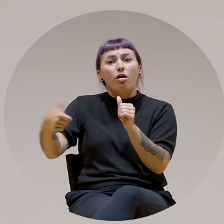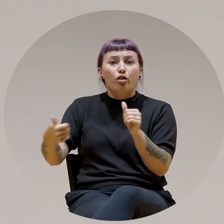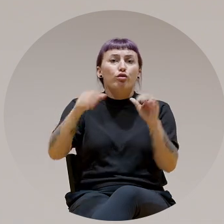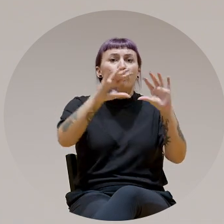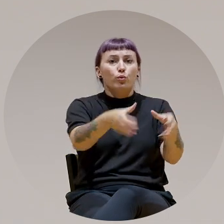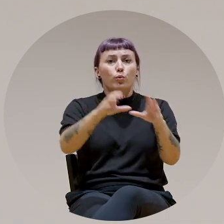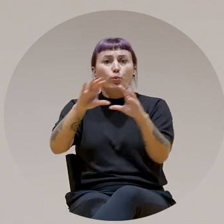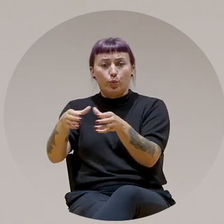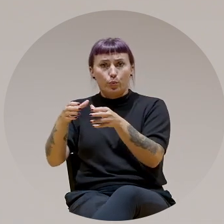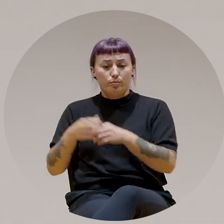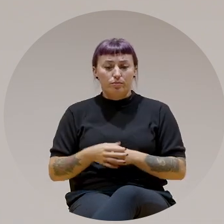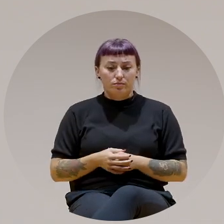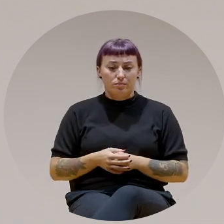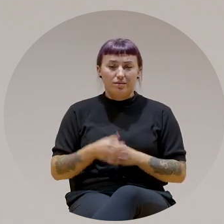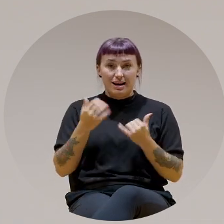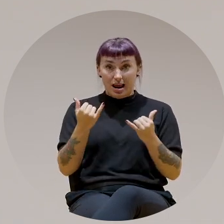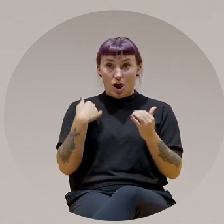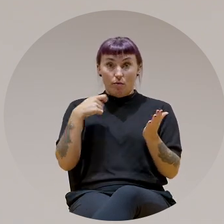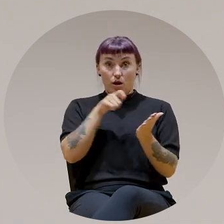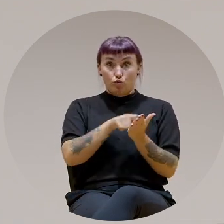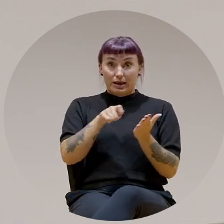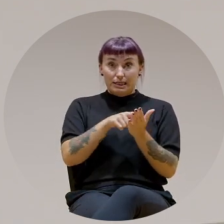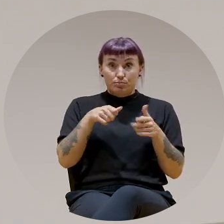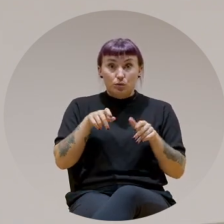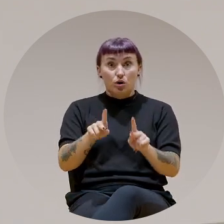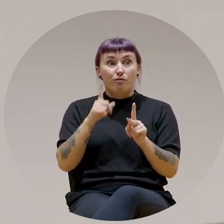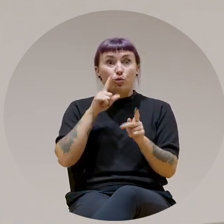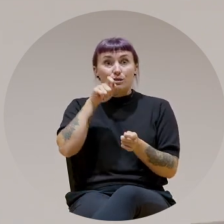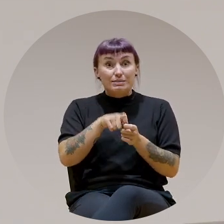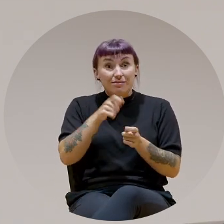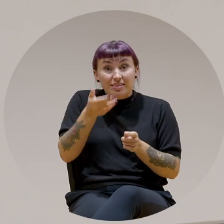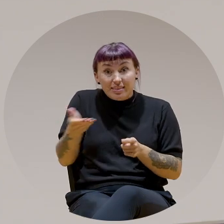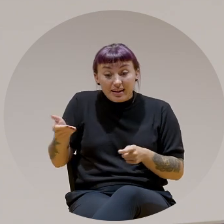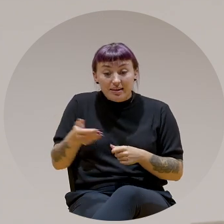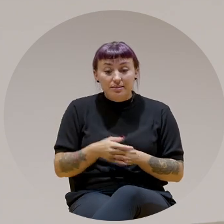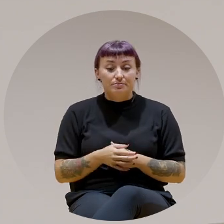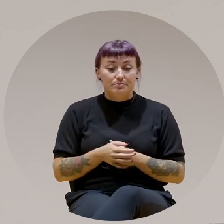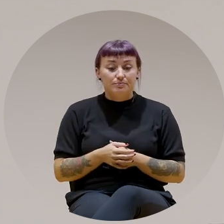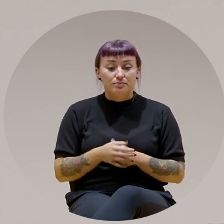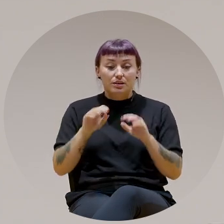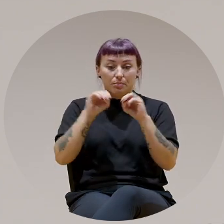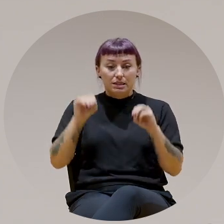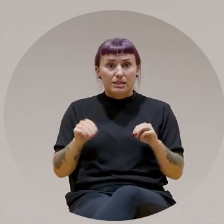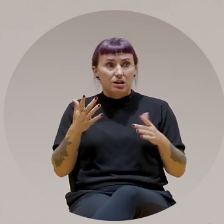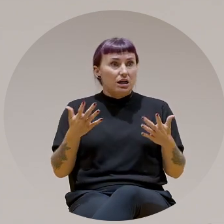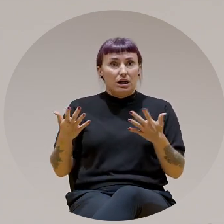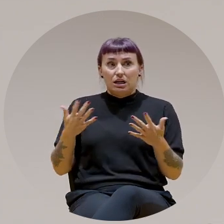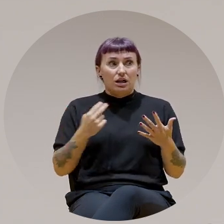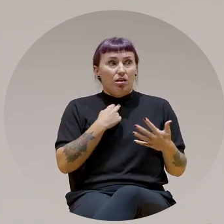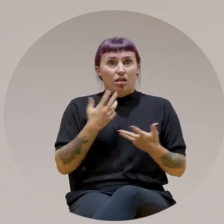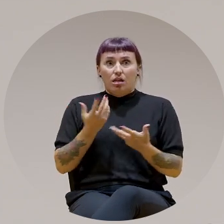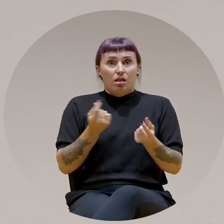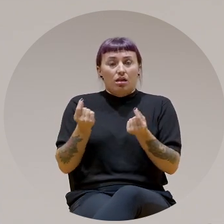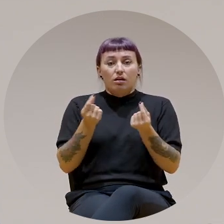other groups. Now to need written permission for certain things, museums are in a tizzy